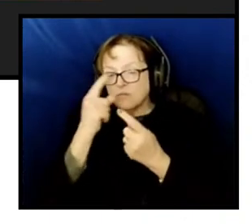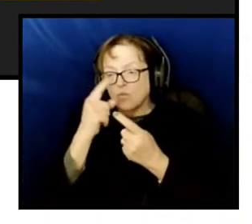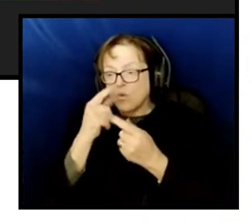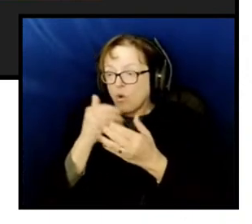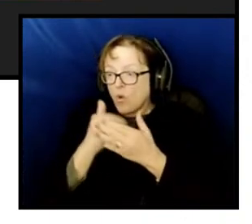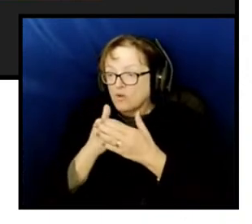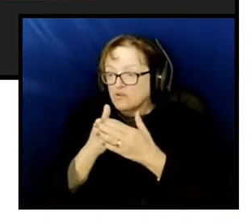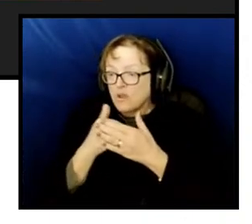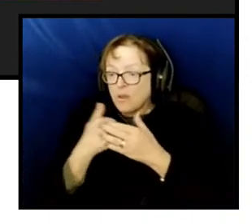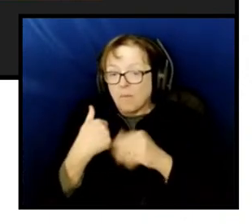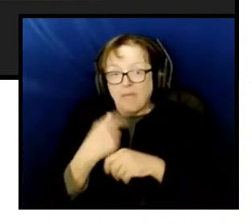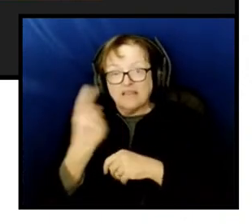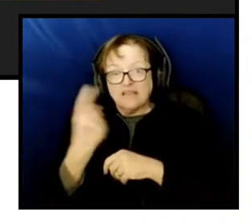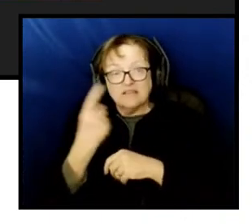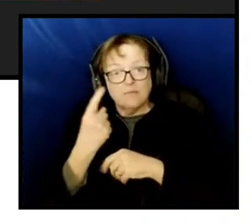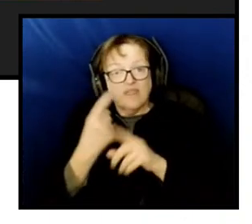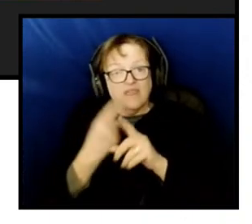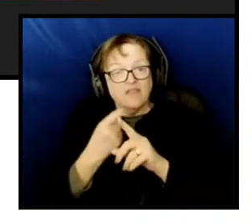something out of nothing,